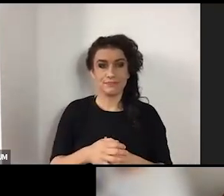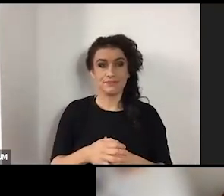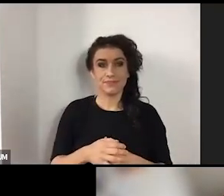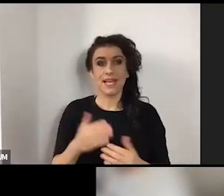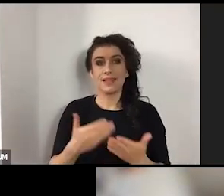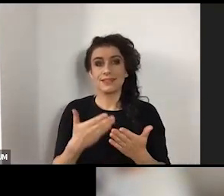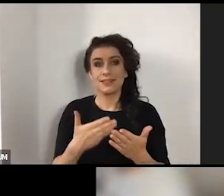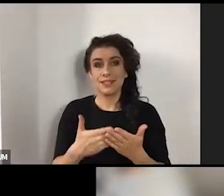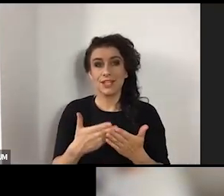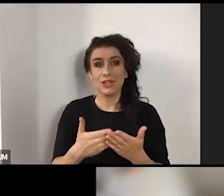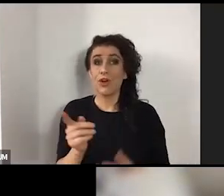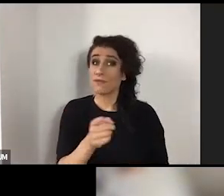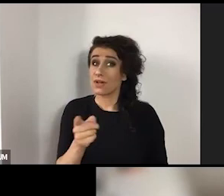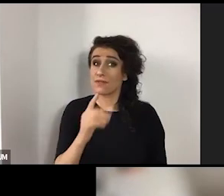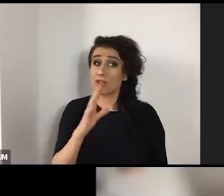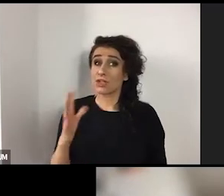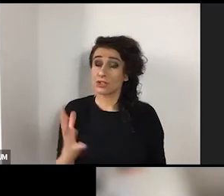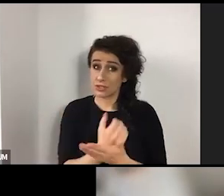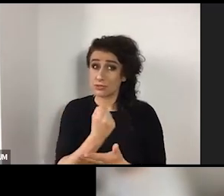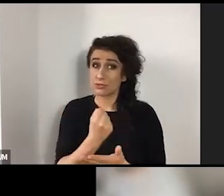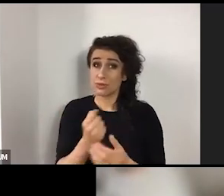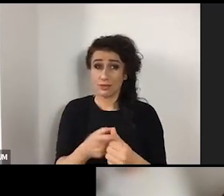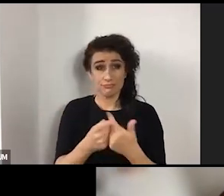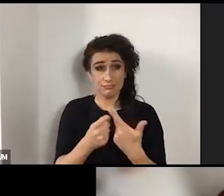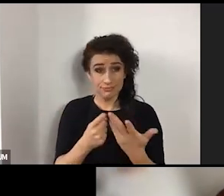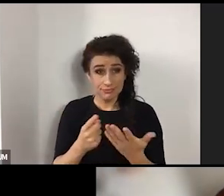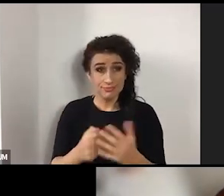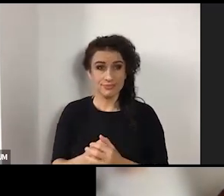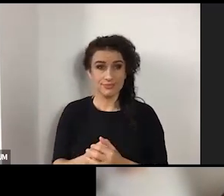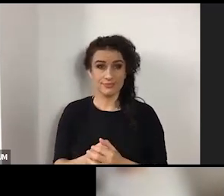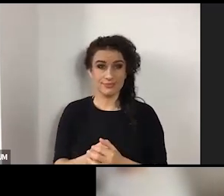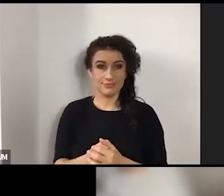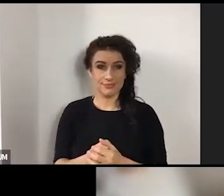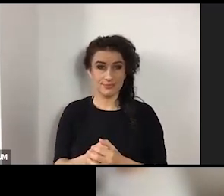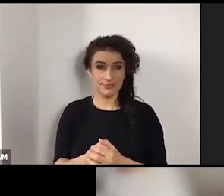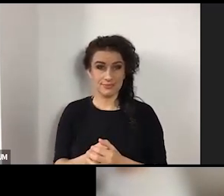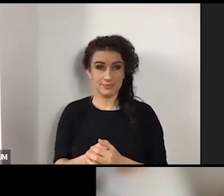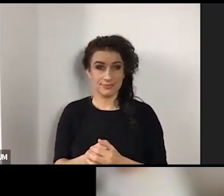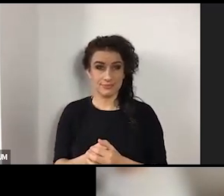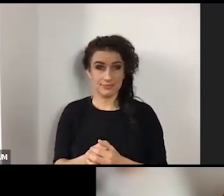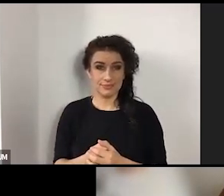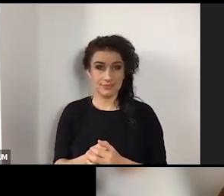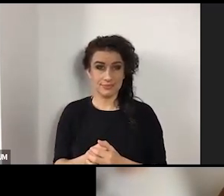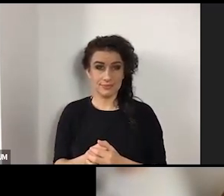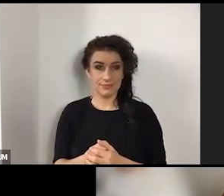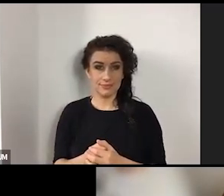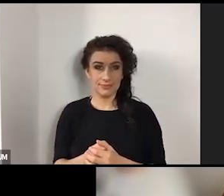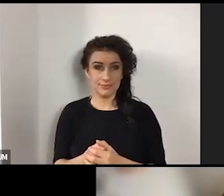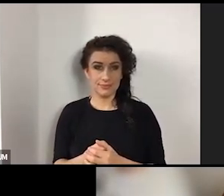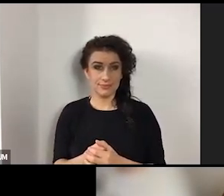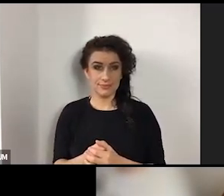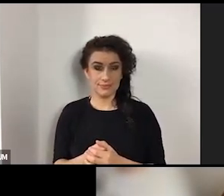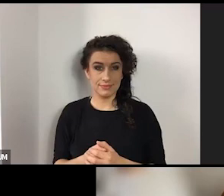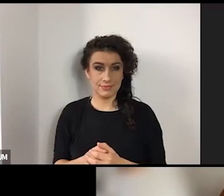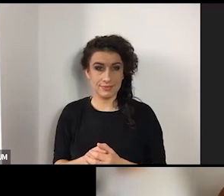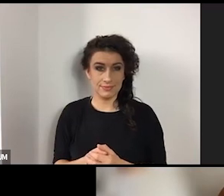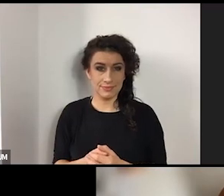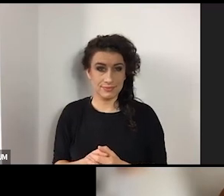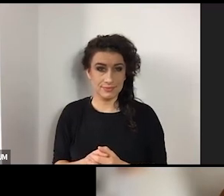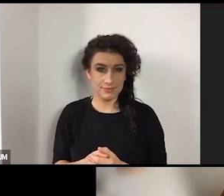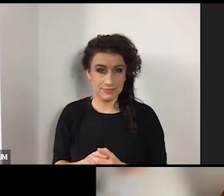your methodology be accessed somewhere? Do you have it in English, for example, so that it can be learned